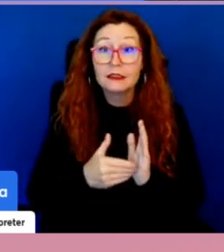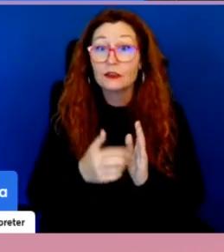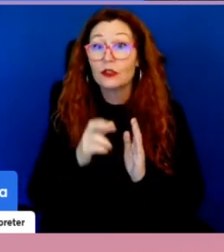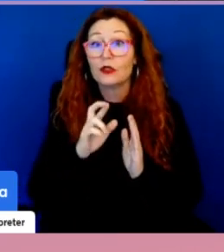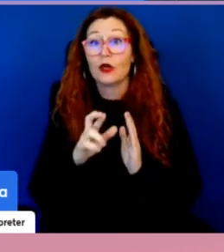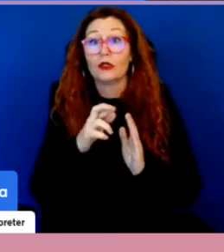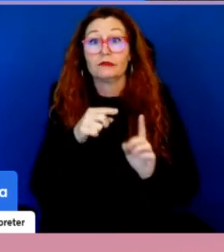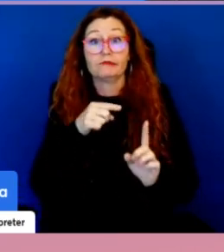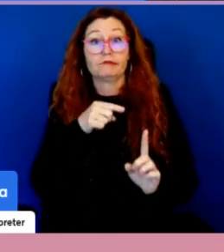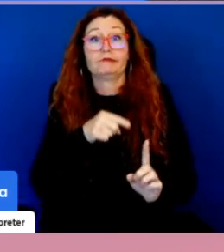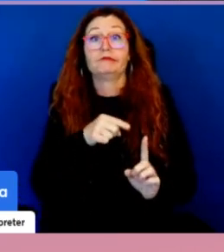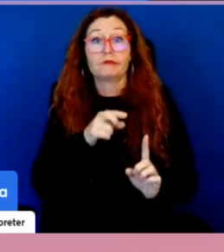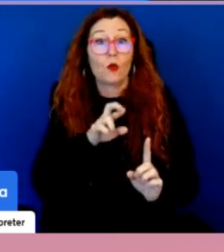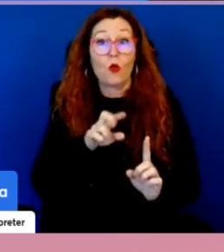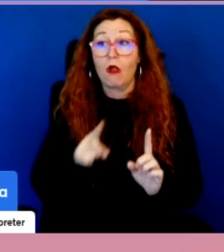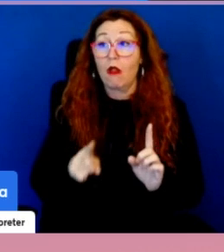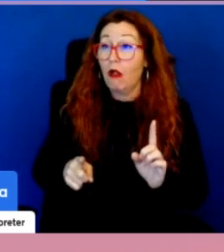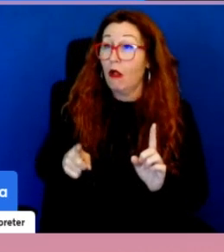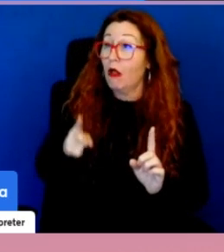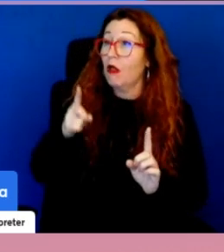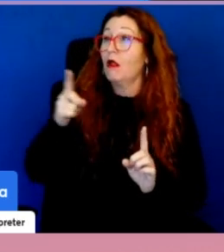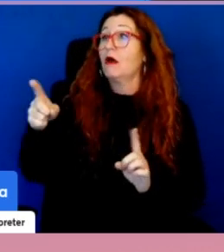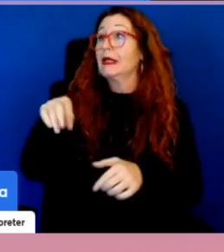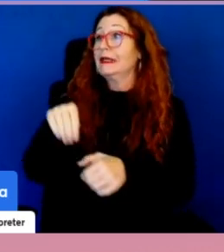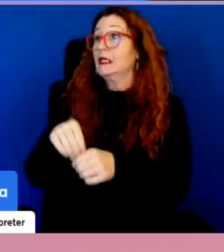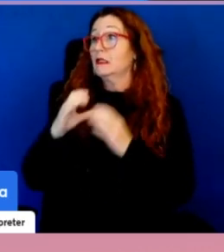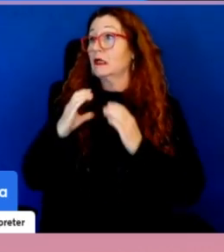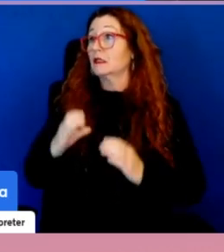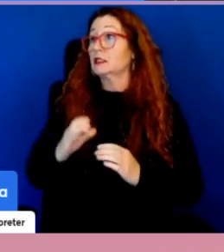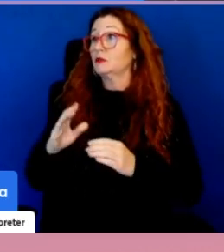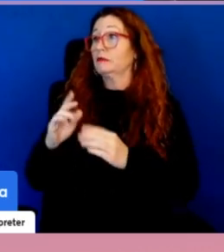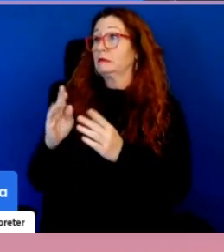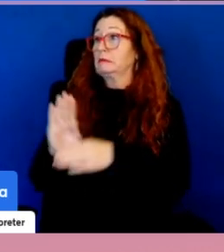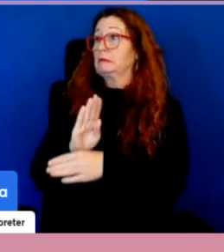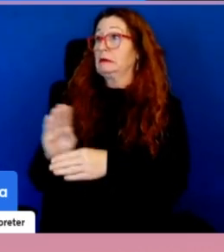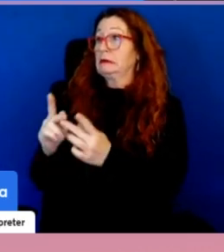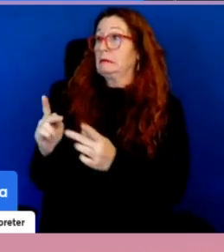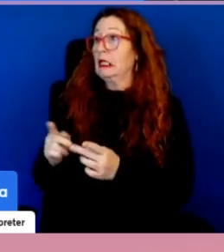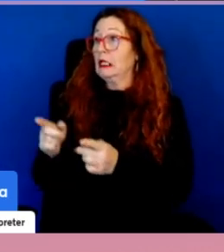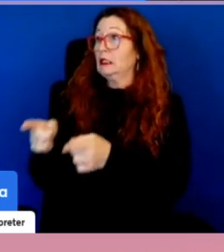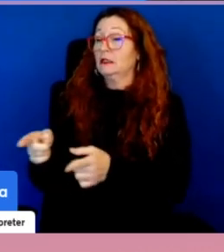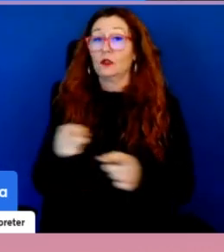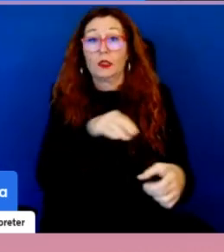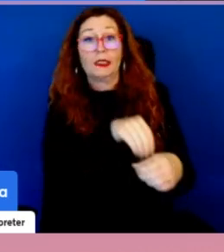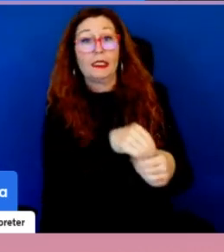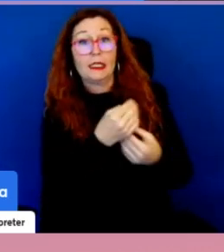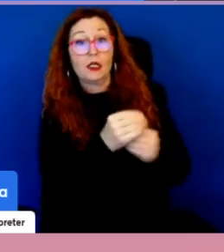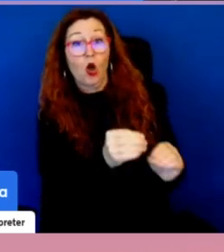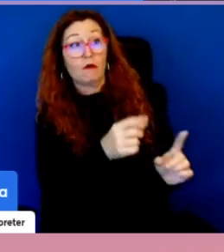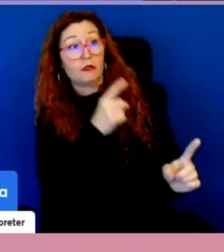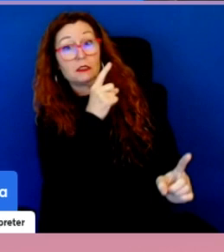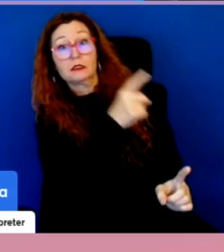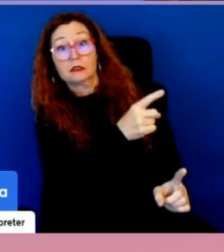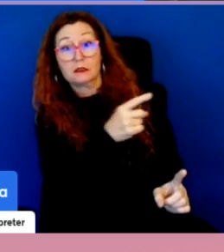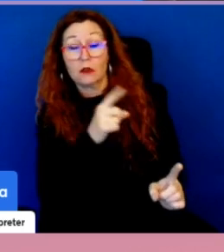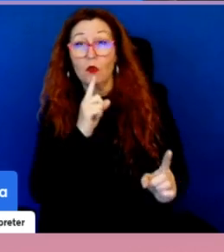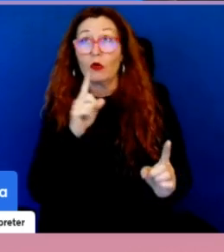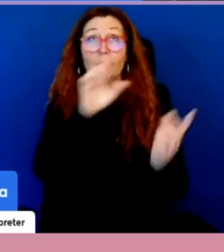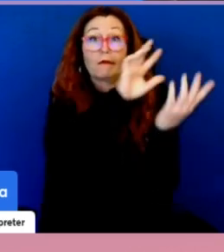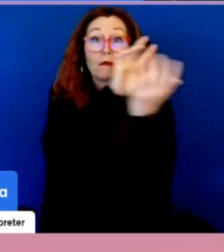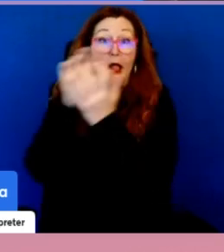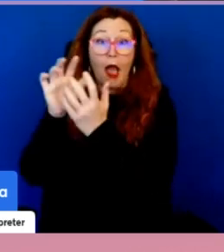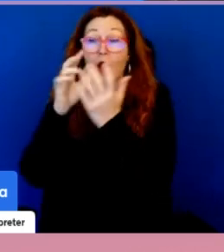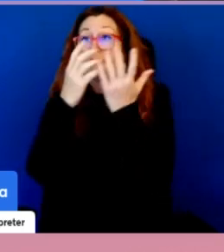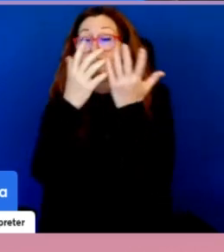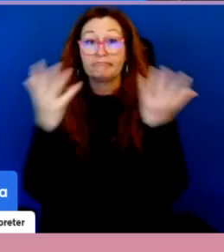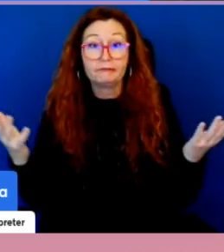at a customer site. It could be at an office. It could be wherever. And so that's sort of